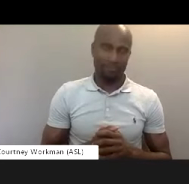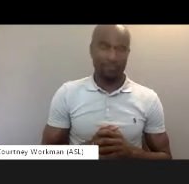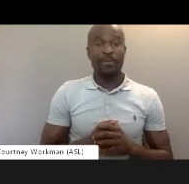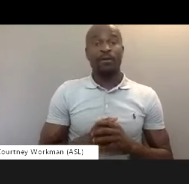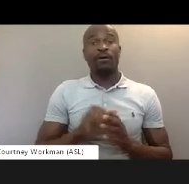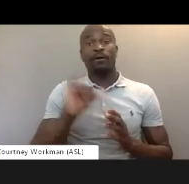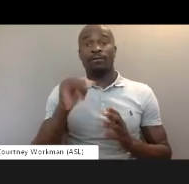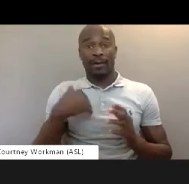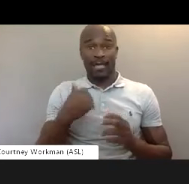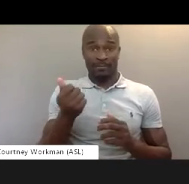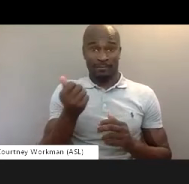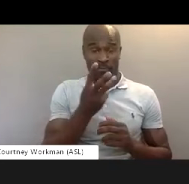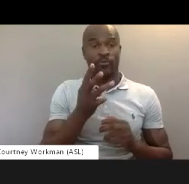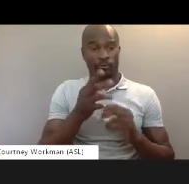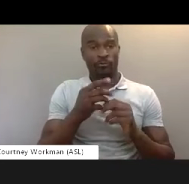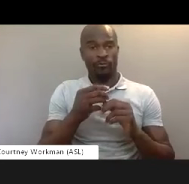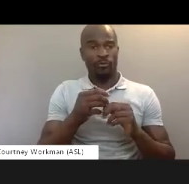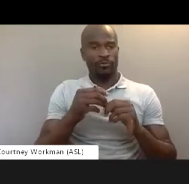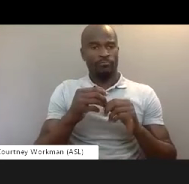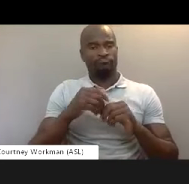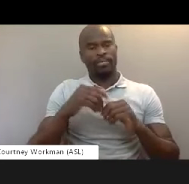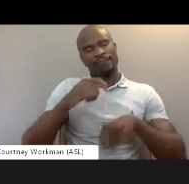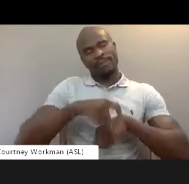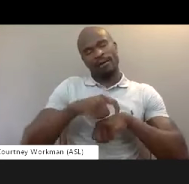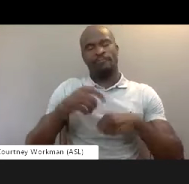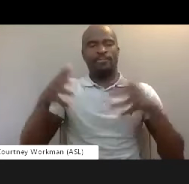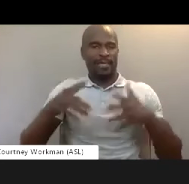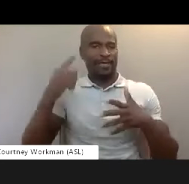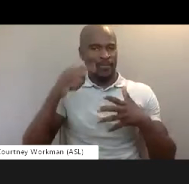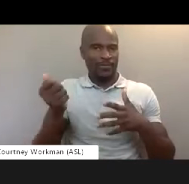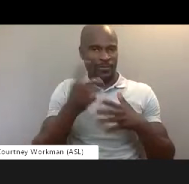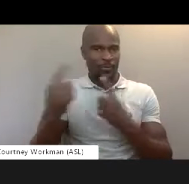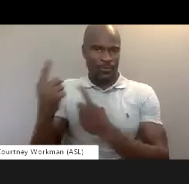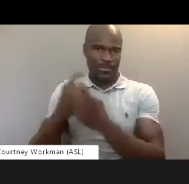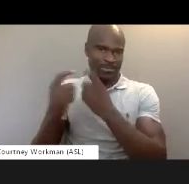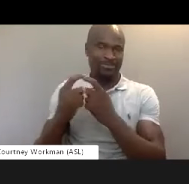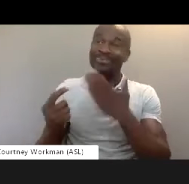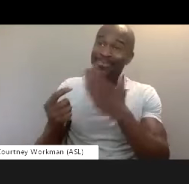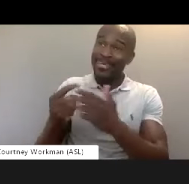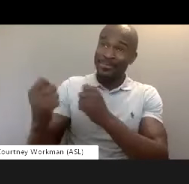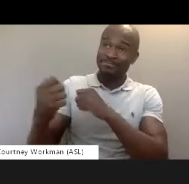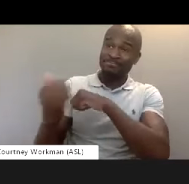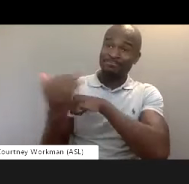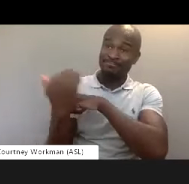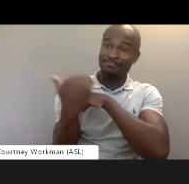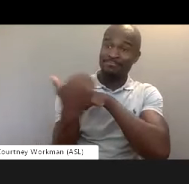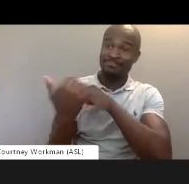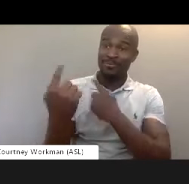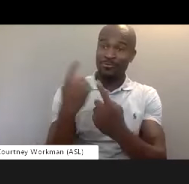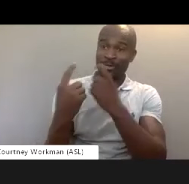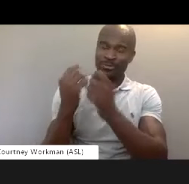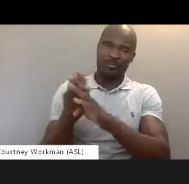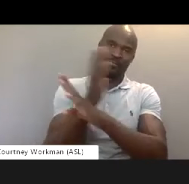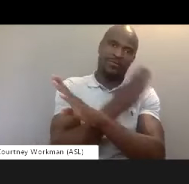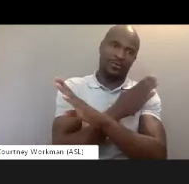that we've pulled from the ones that were sent to us. So thank you for submitting your questions in advance, and we're going to go ahead and answer a few of the ones